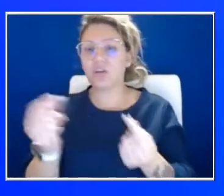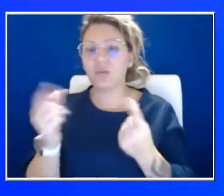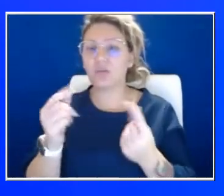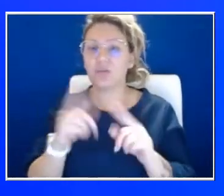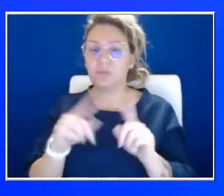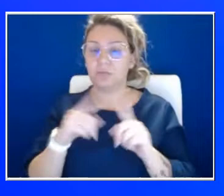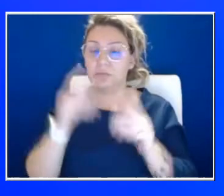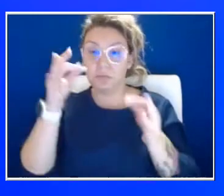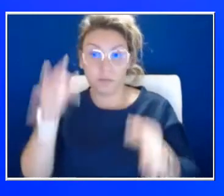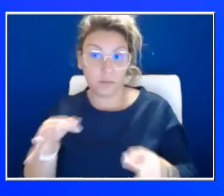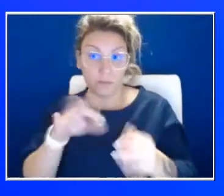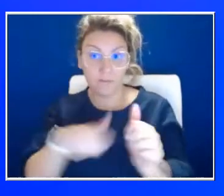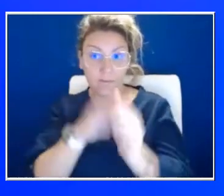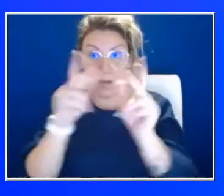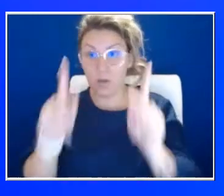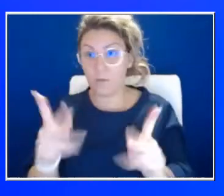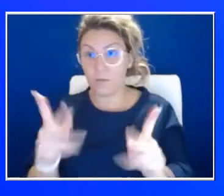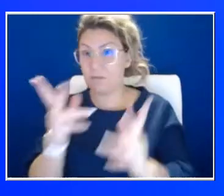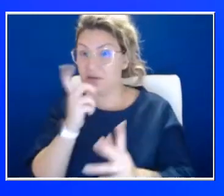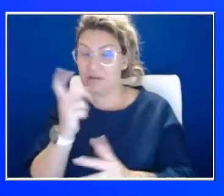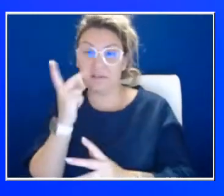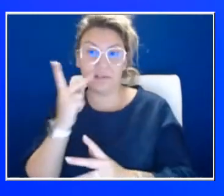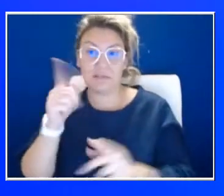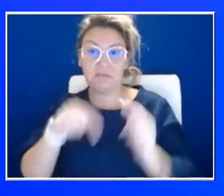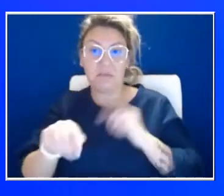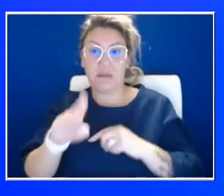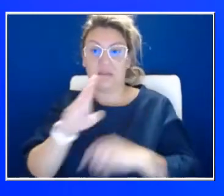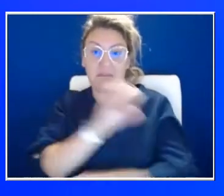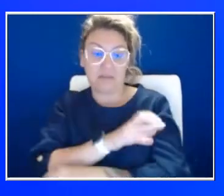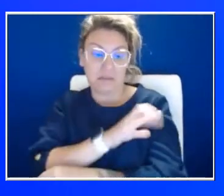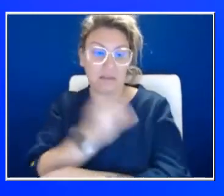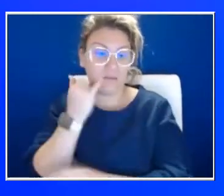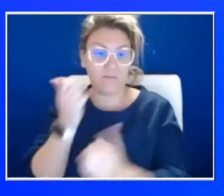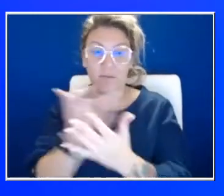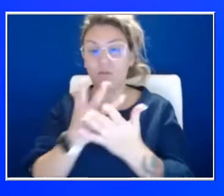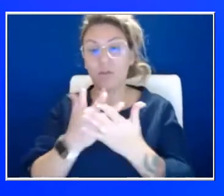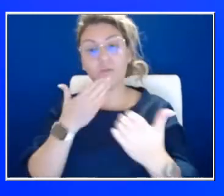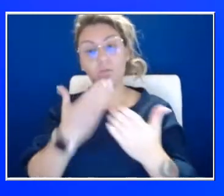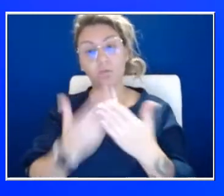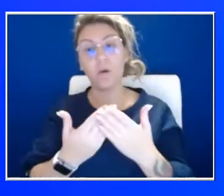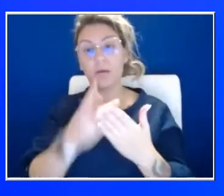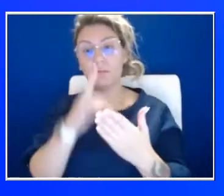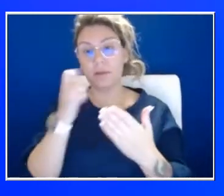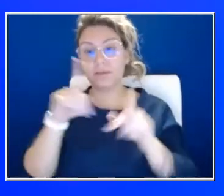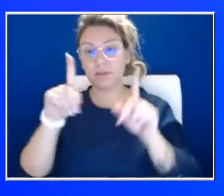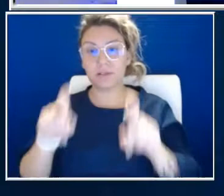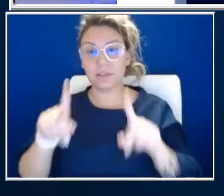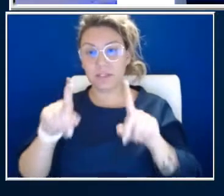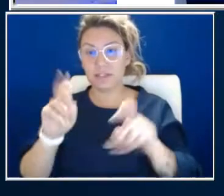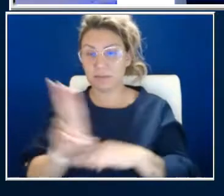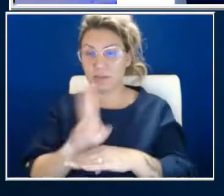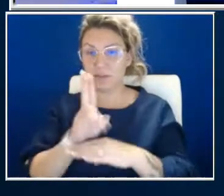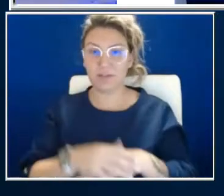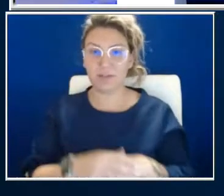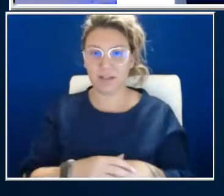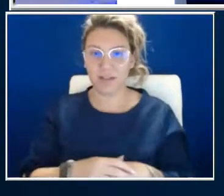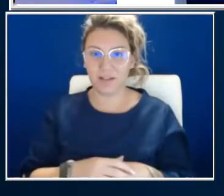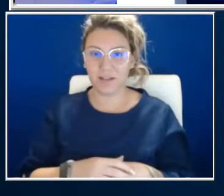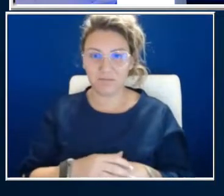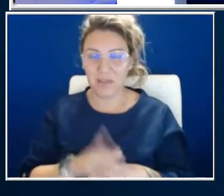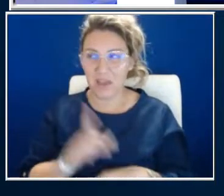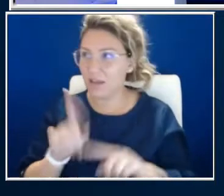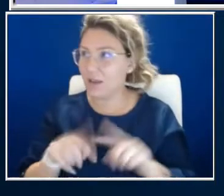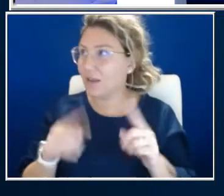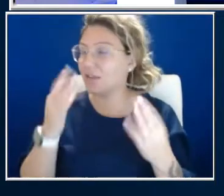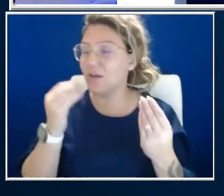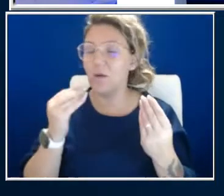I may not even have to see him back in the clinic if things are going really well, because this test has been so useful. I can't think of what a peace of mind that is, not just for